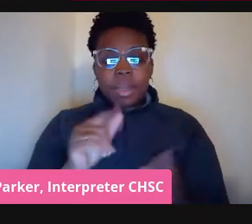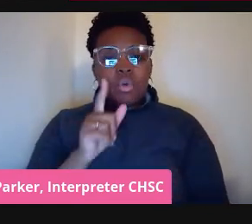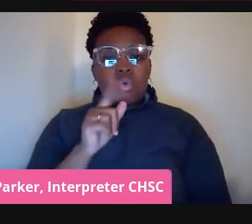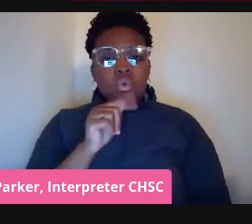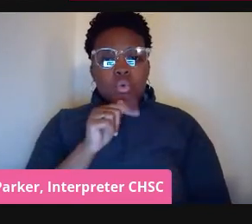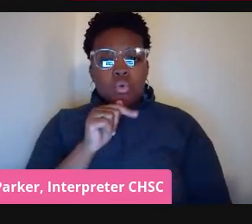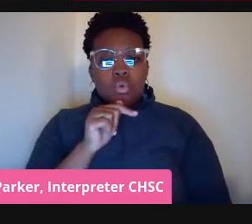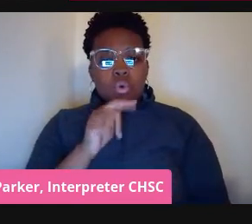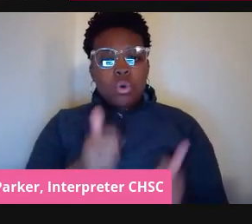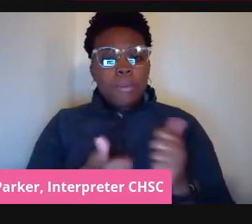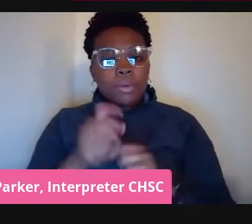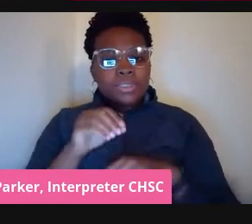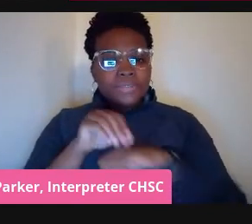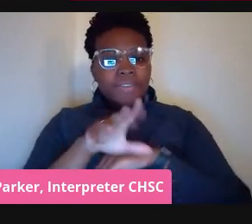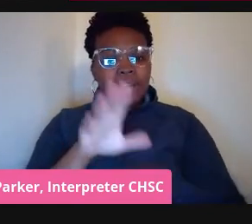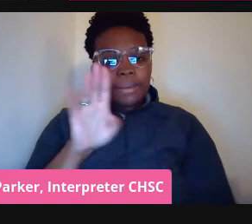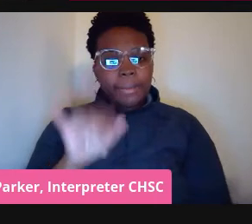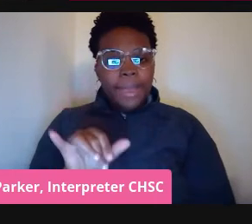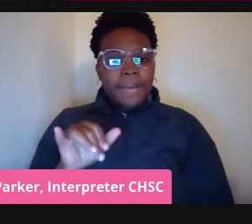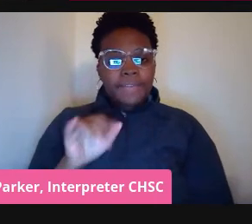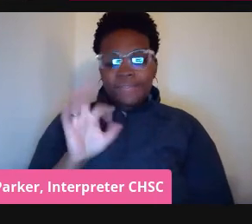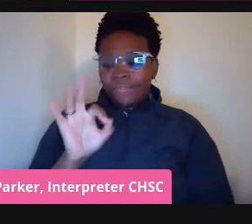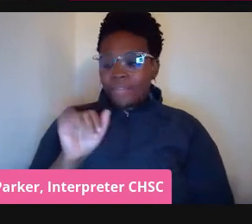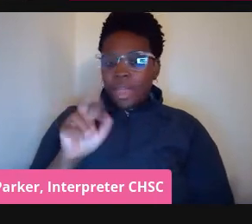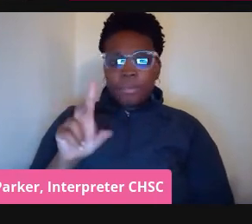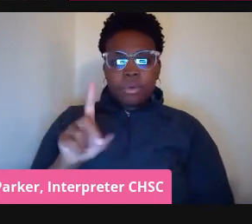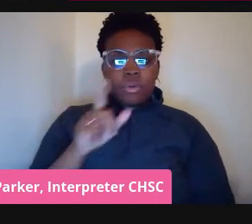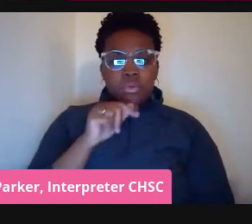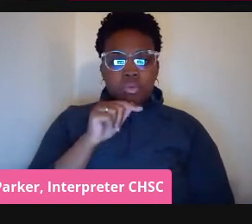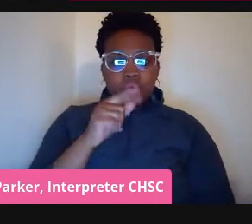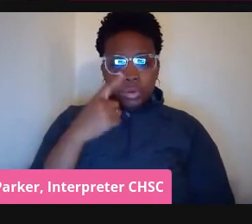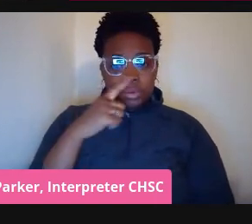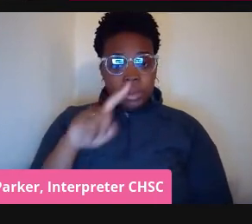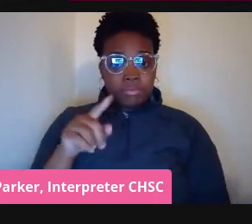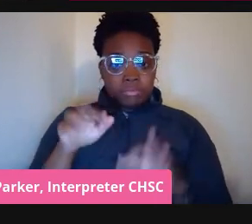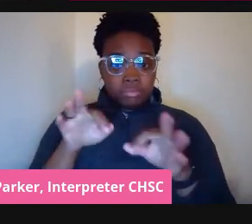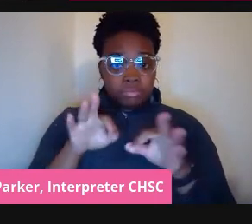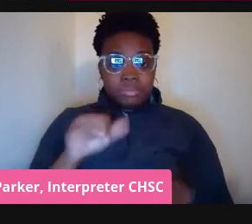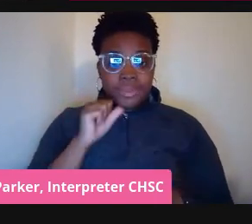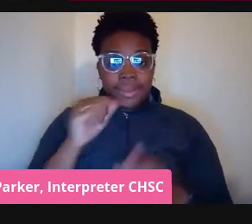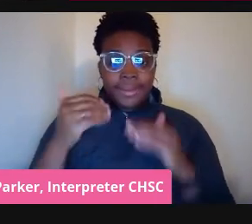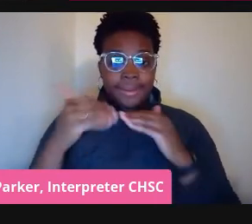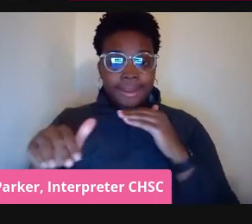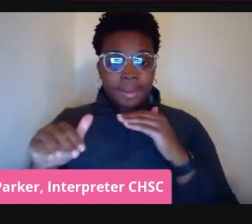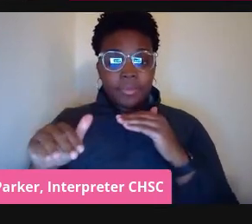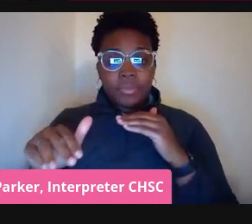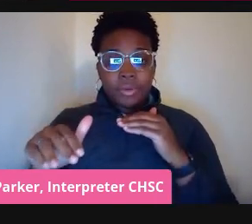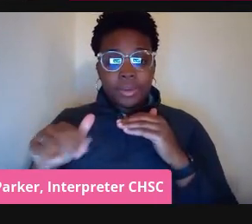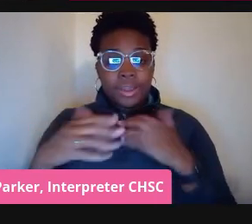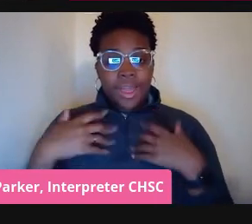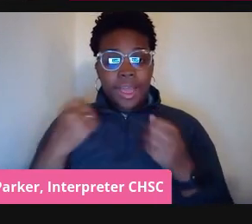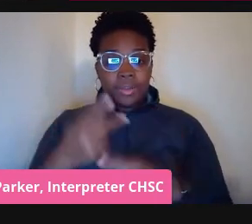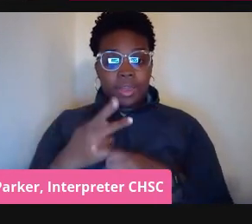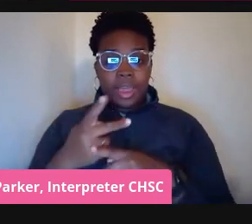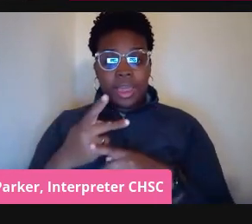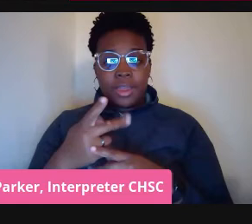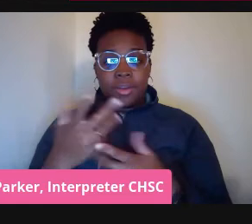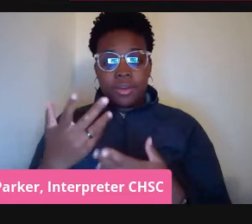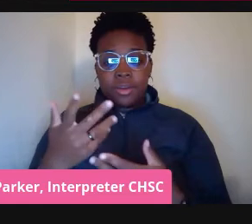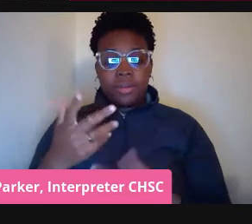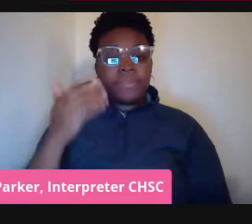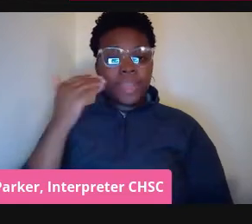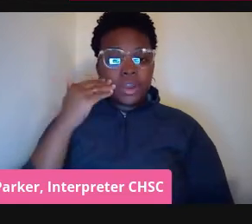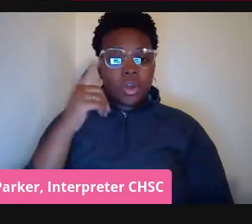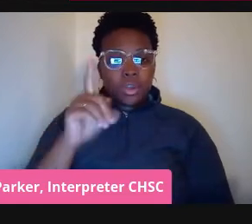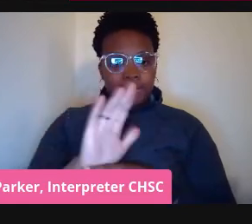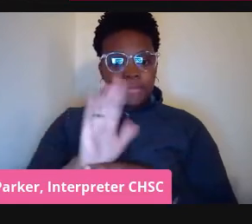that's being most affected by fibroids, and then touching on the inequities in the healthcare around that? Because I know that your film is going to delve into